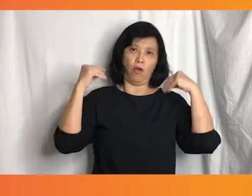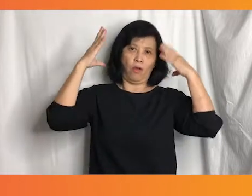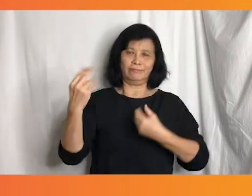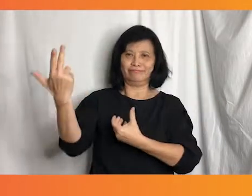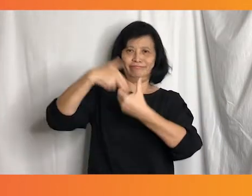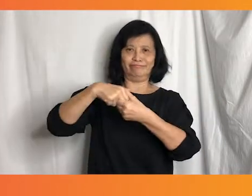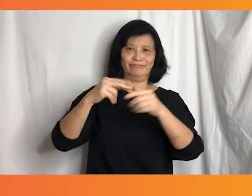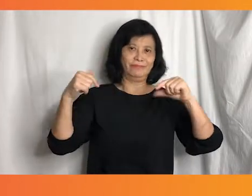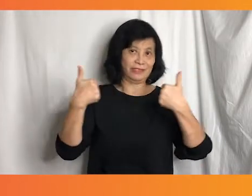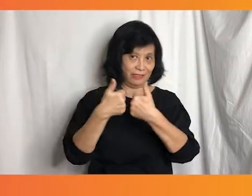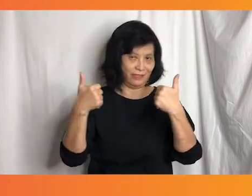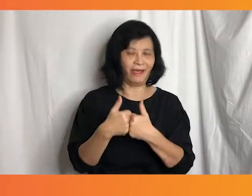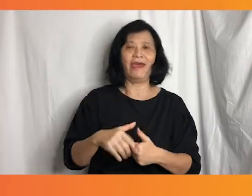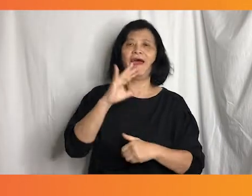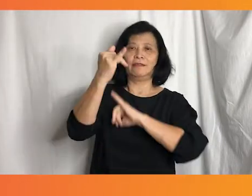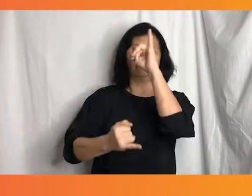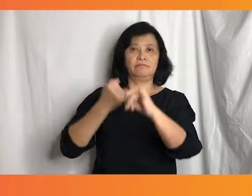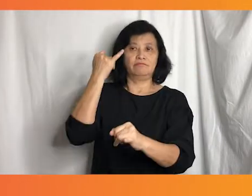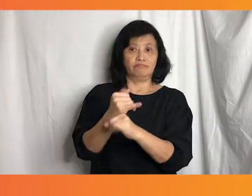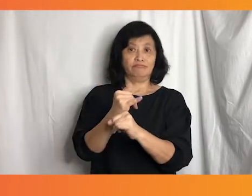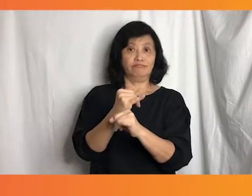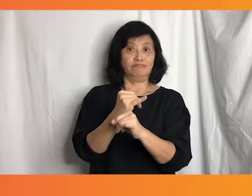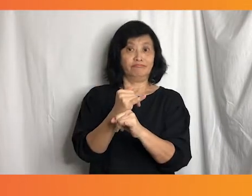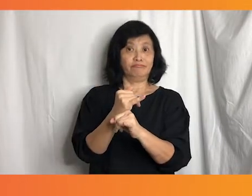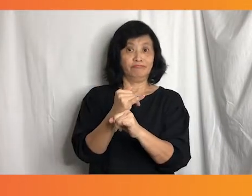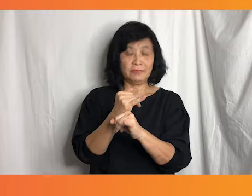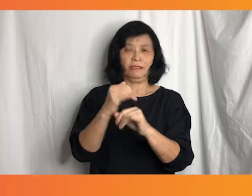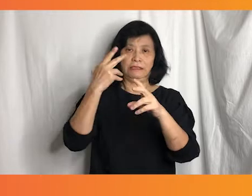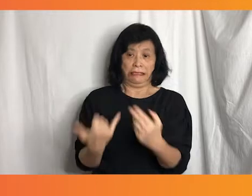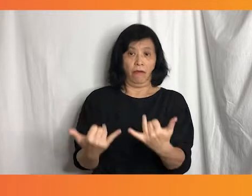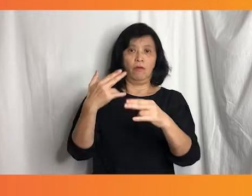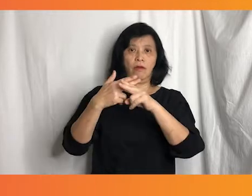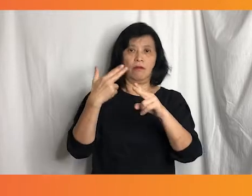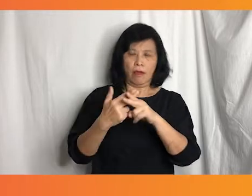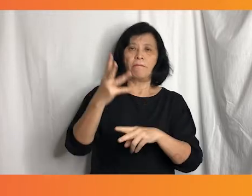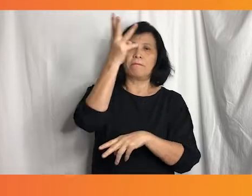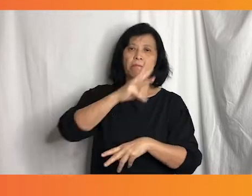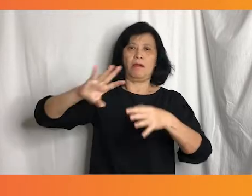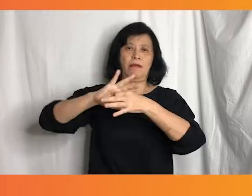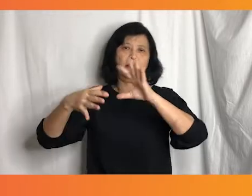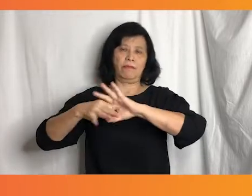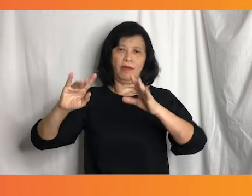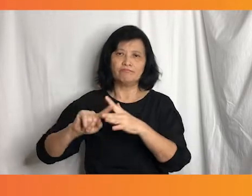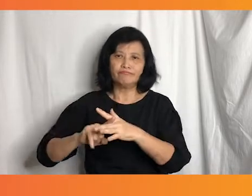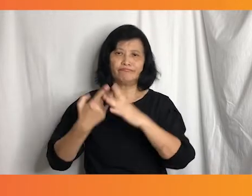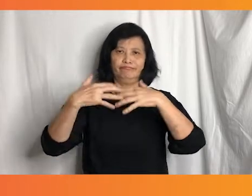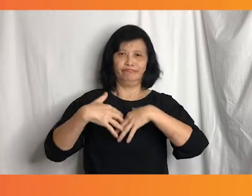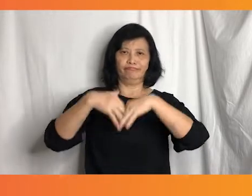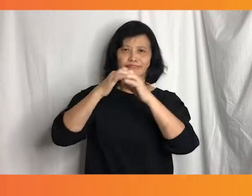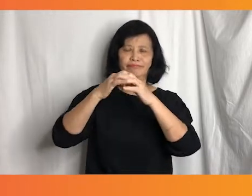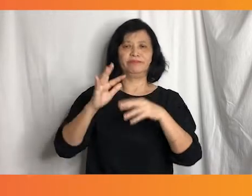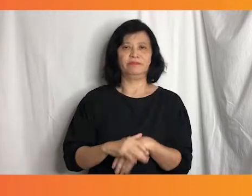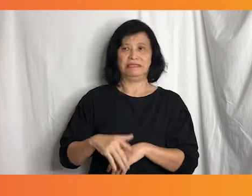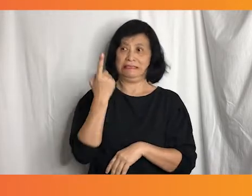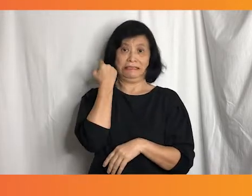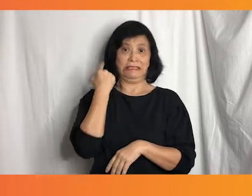Games, and the international movement, now known as the Paralympic movement, was born. Earlier on, I